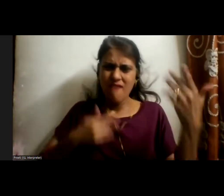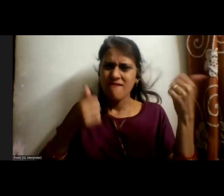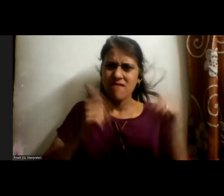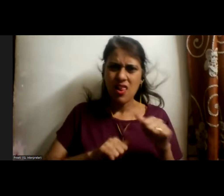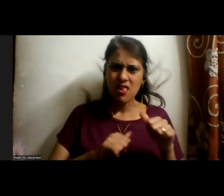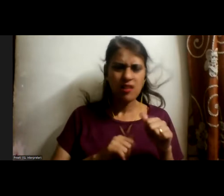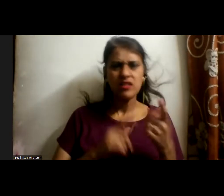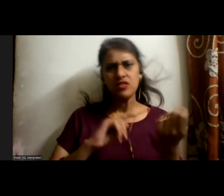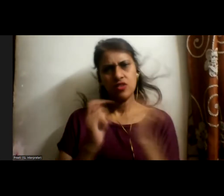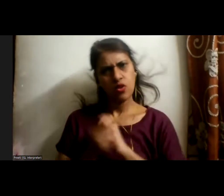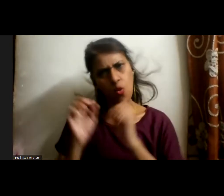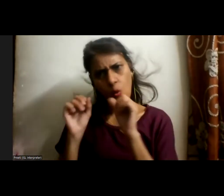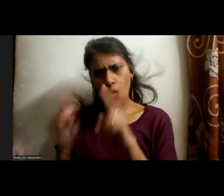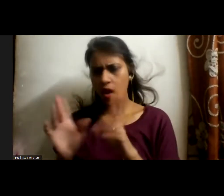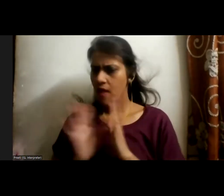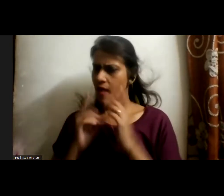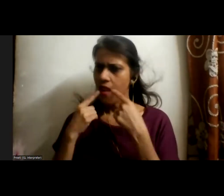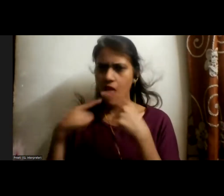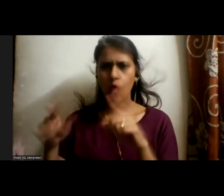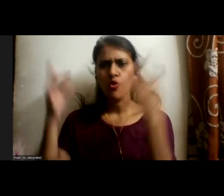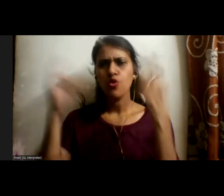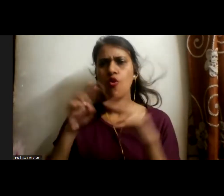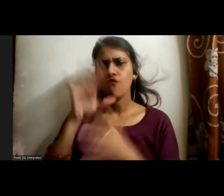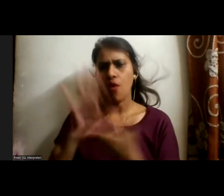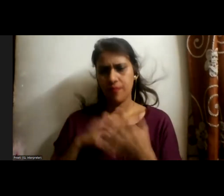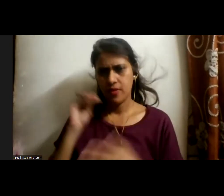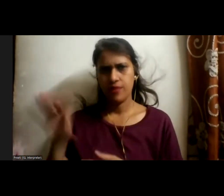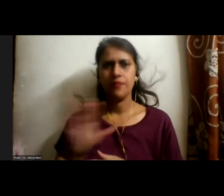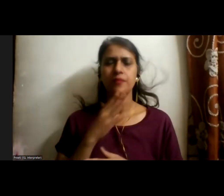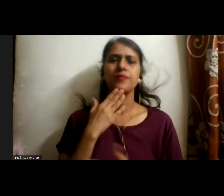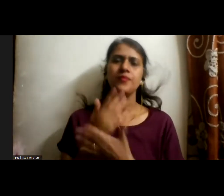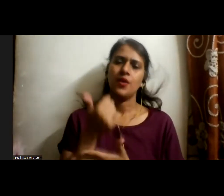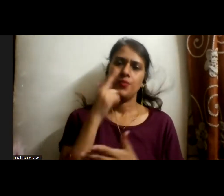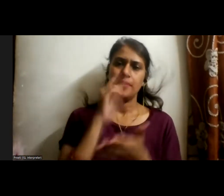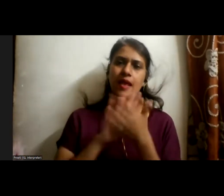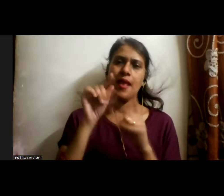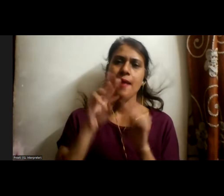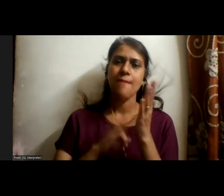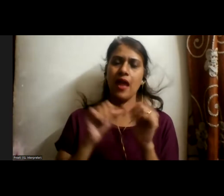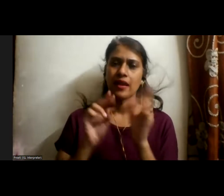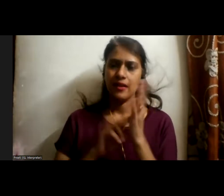Himani, Right. is that okay with you too? Thank you. Yeah.